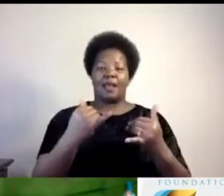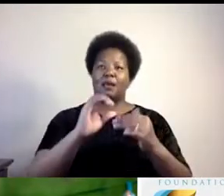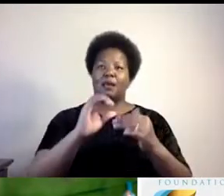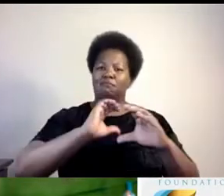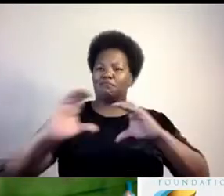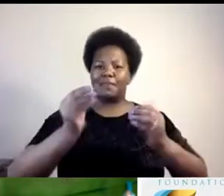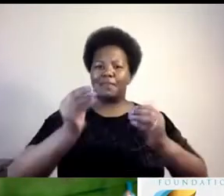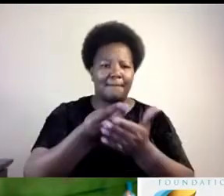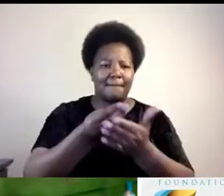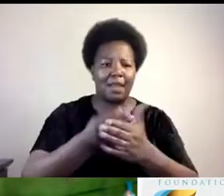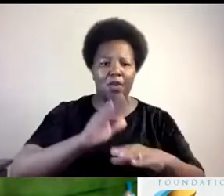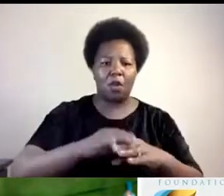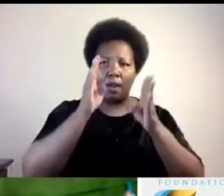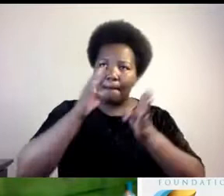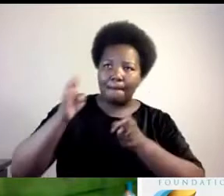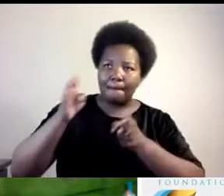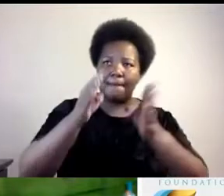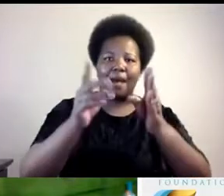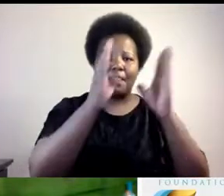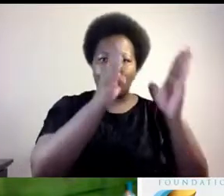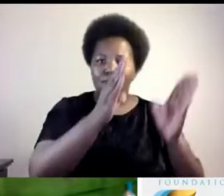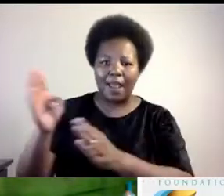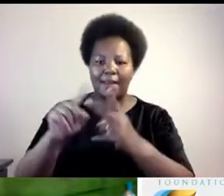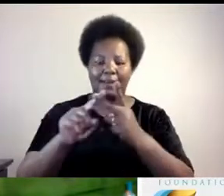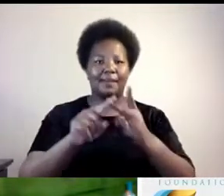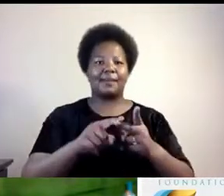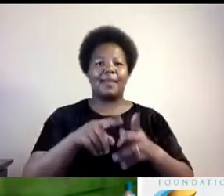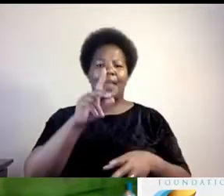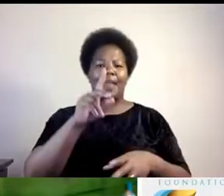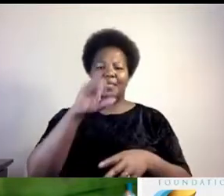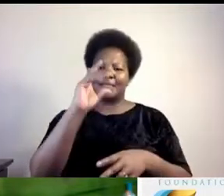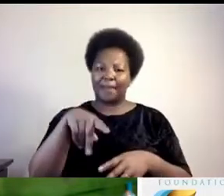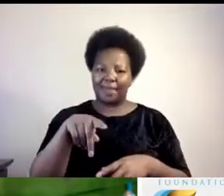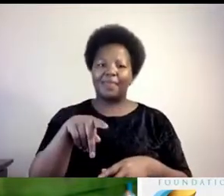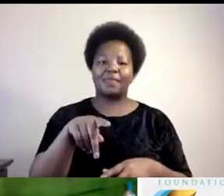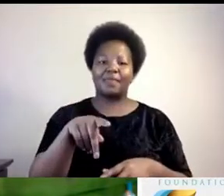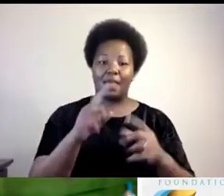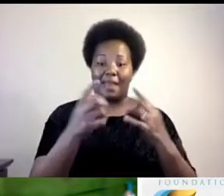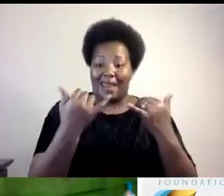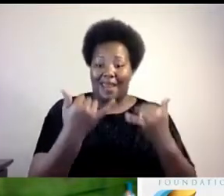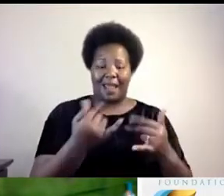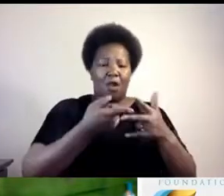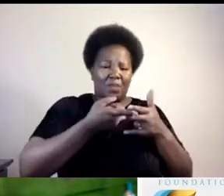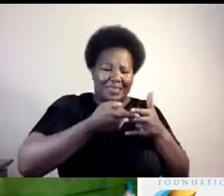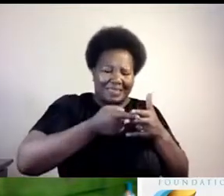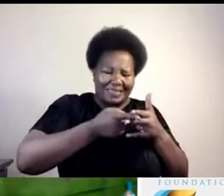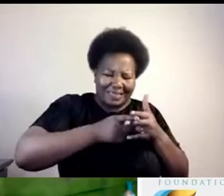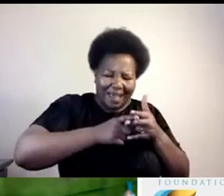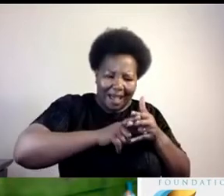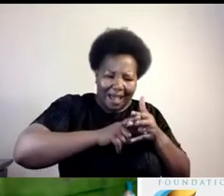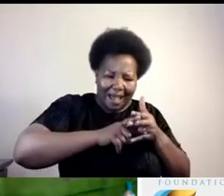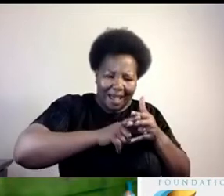person-centered planning model, but we're still very on the fringes of really what it means to be